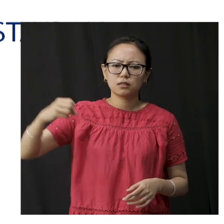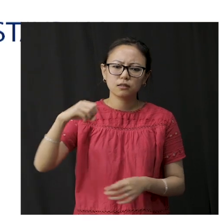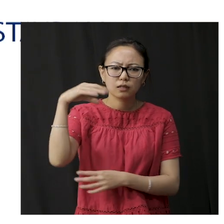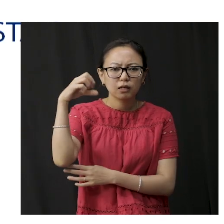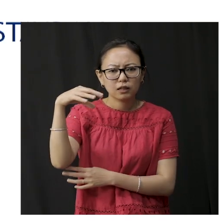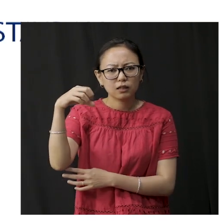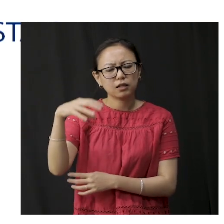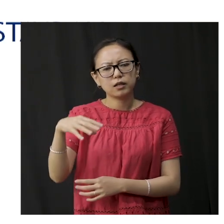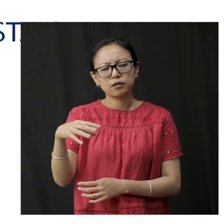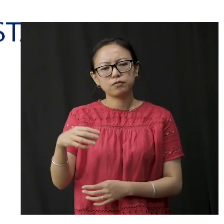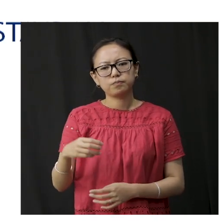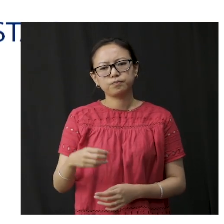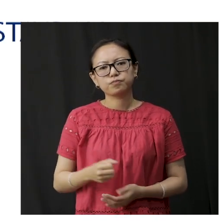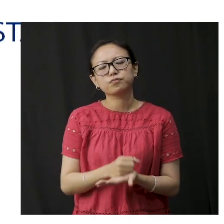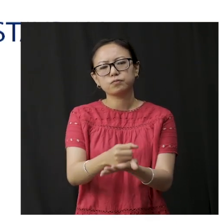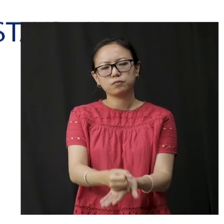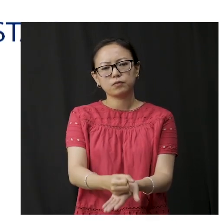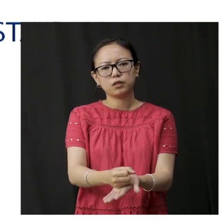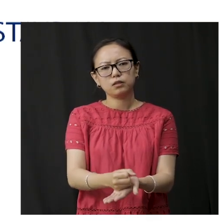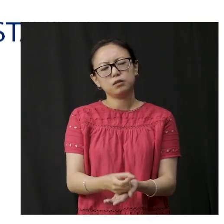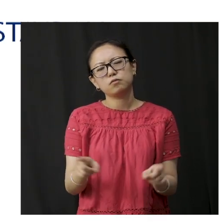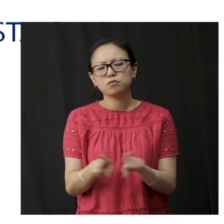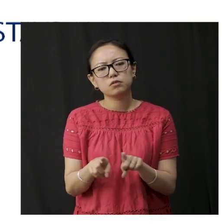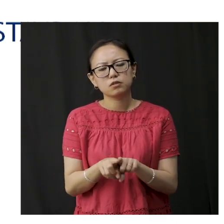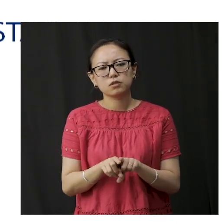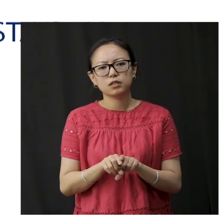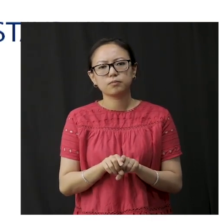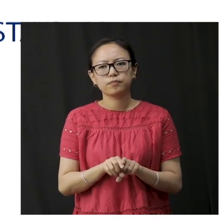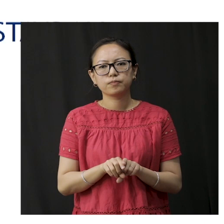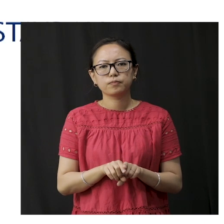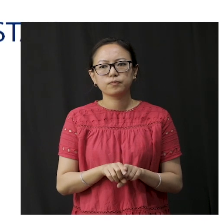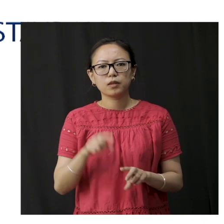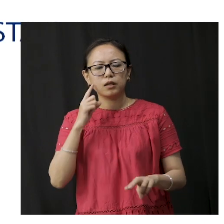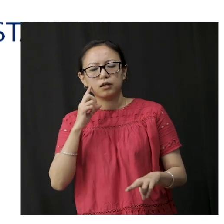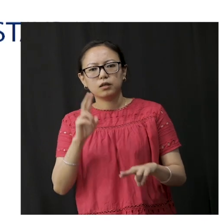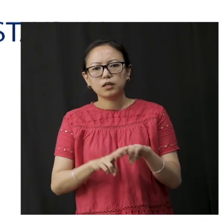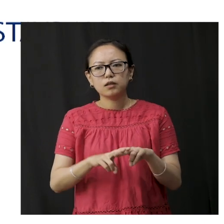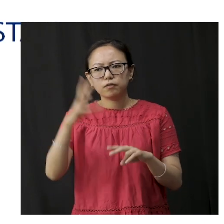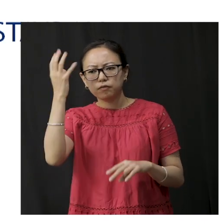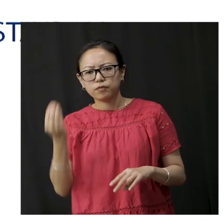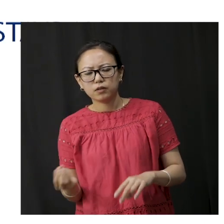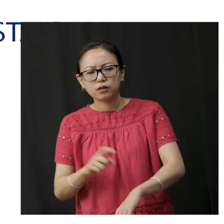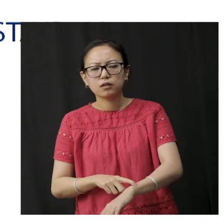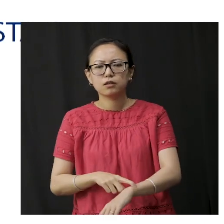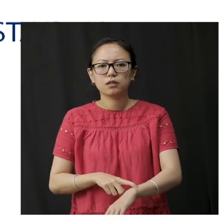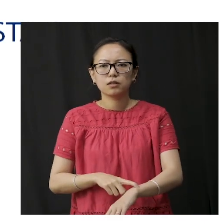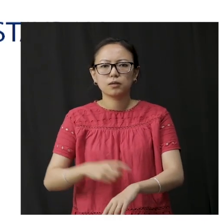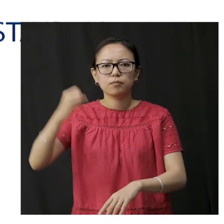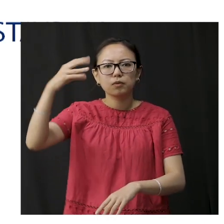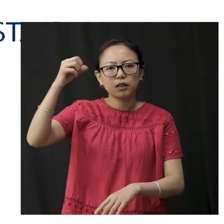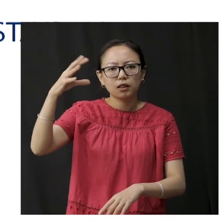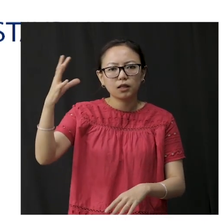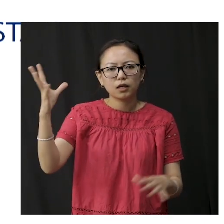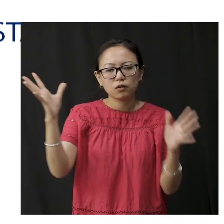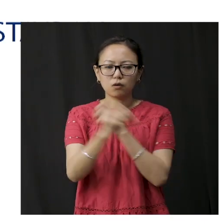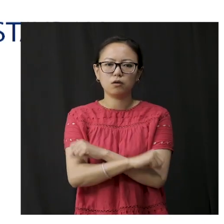during the night time in order to give us light when the currents goes off. And also, they are used in the streets as well.